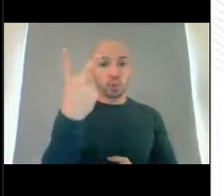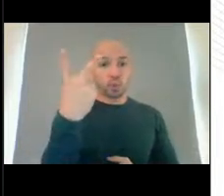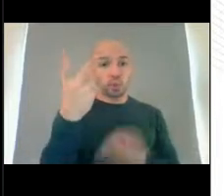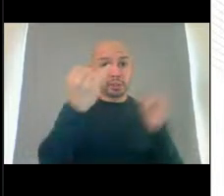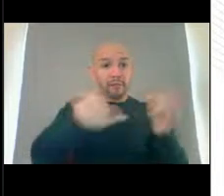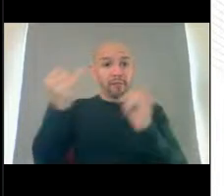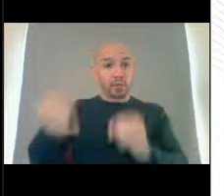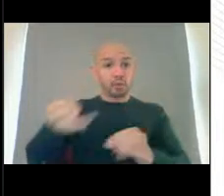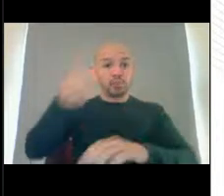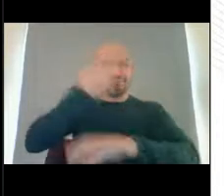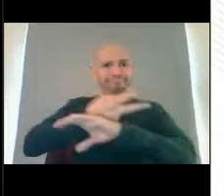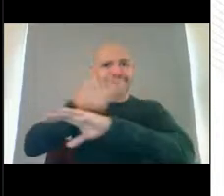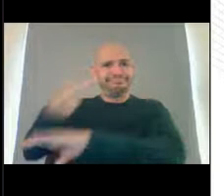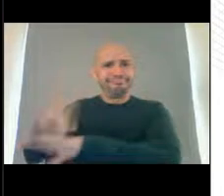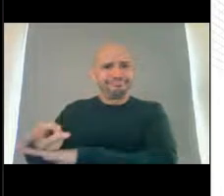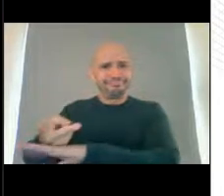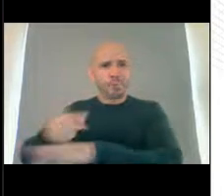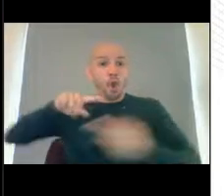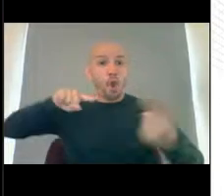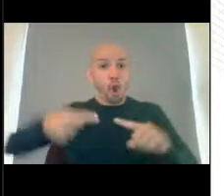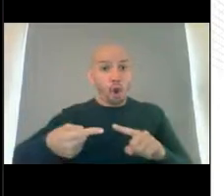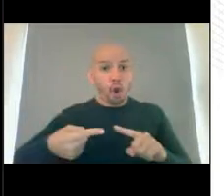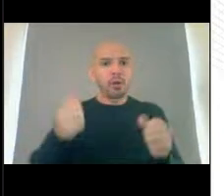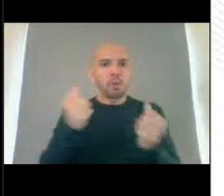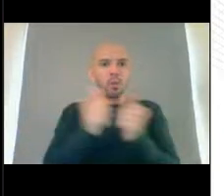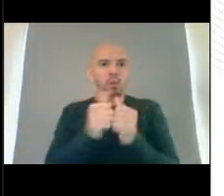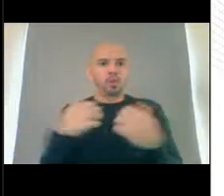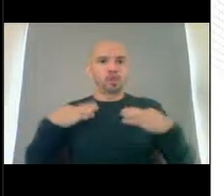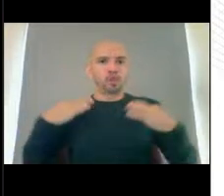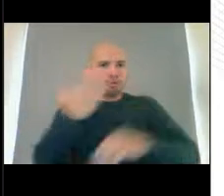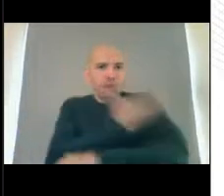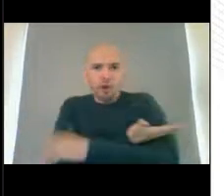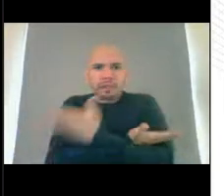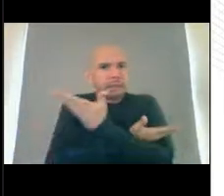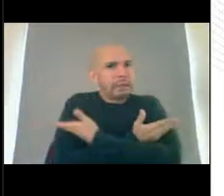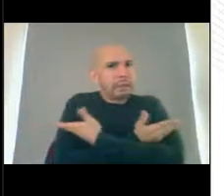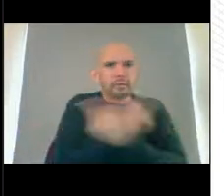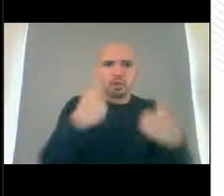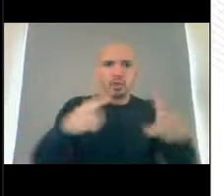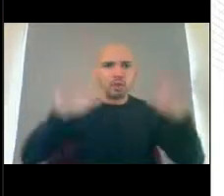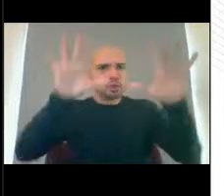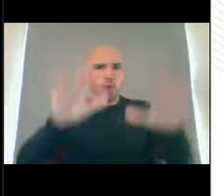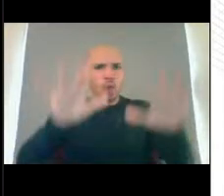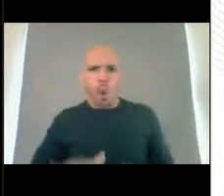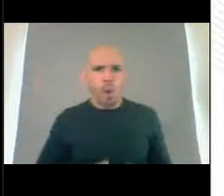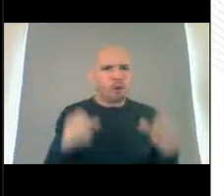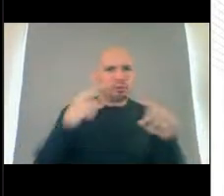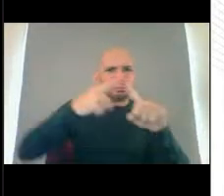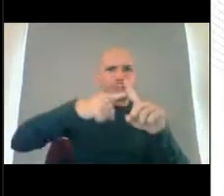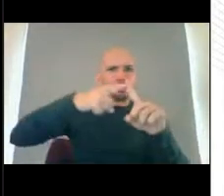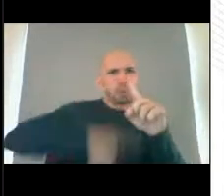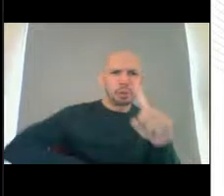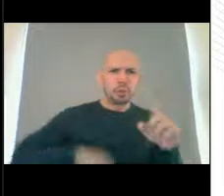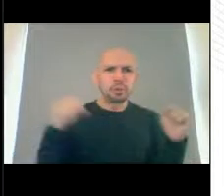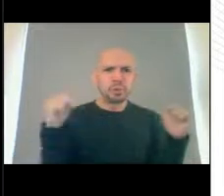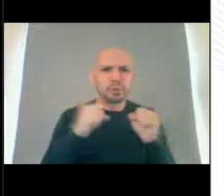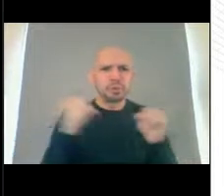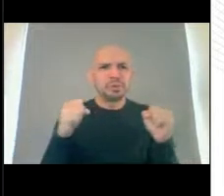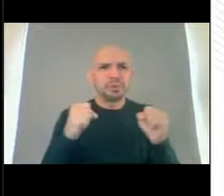and they were suffering from major injuries and sub-freezing temperatures uh because again this is in